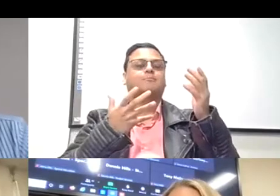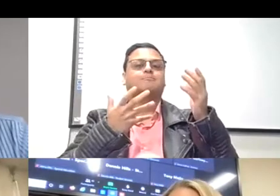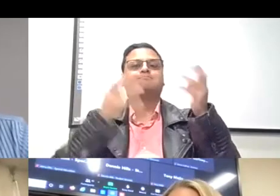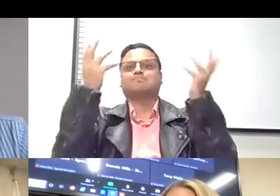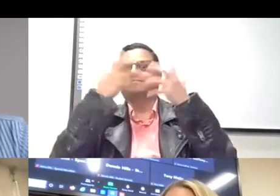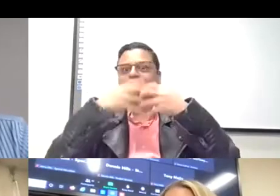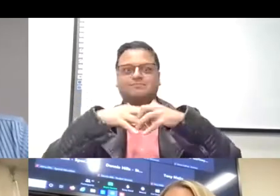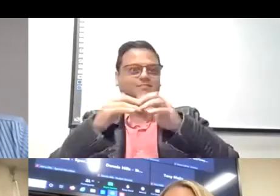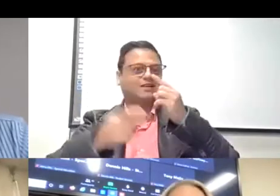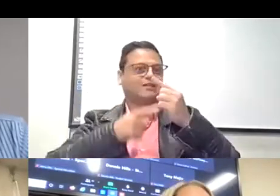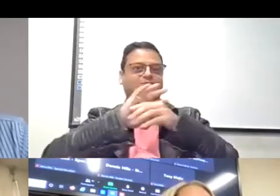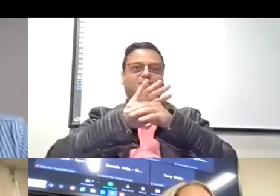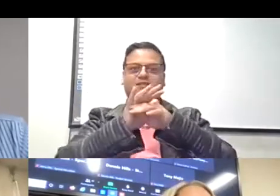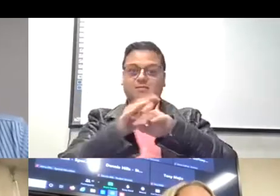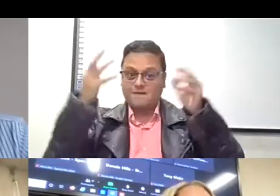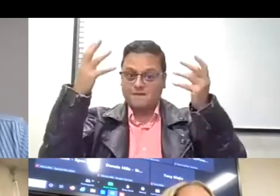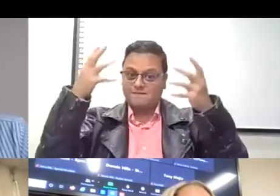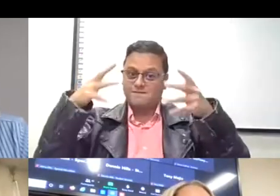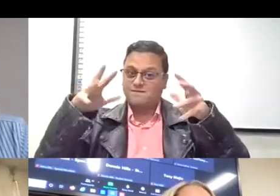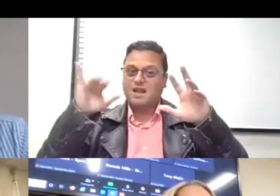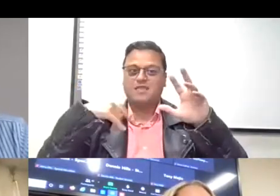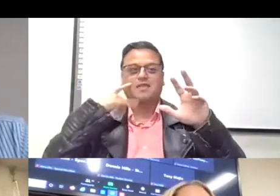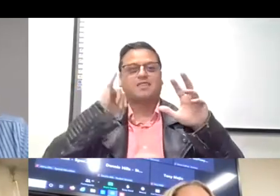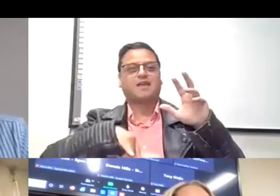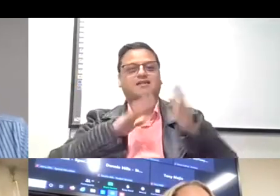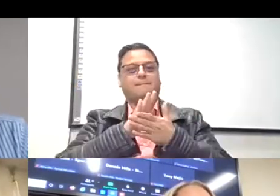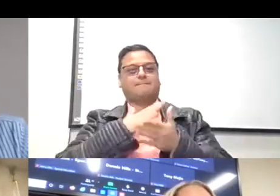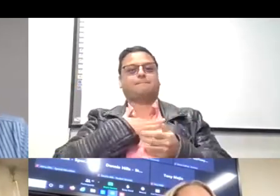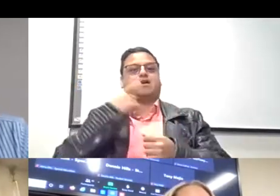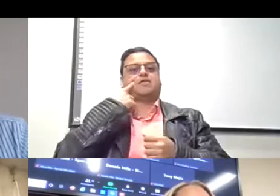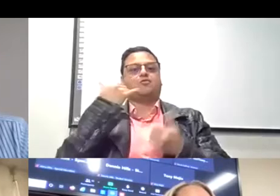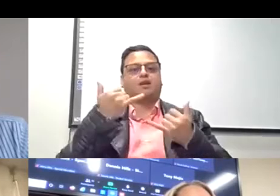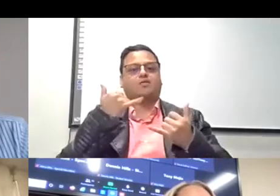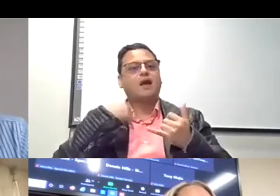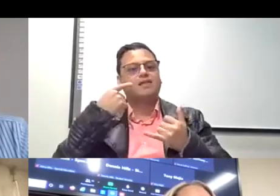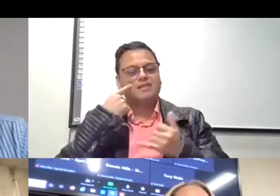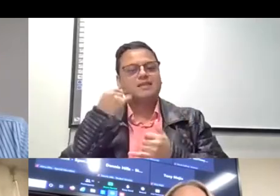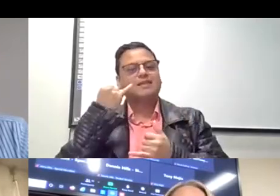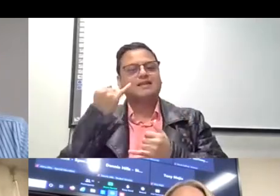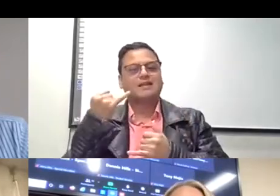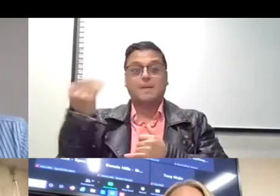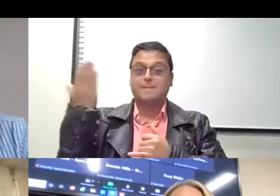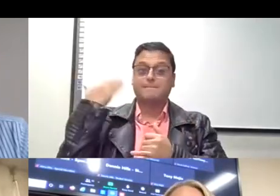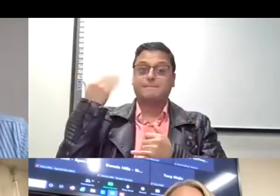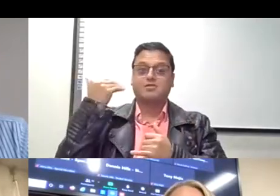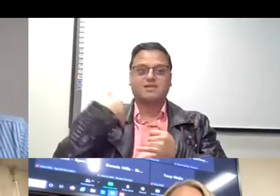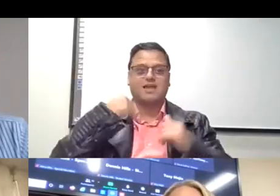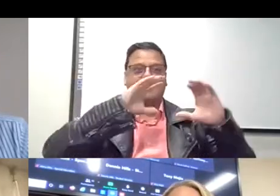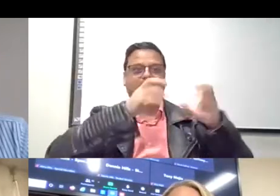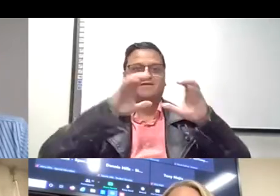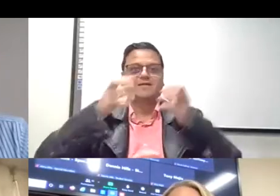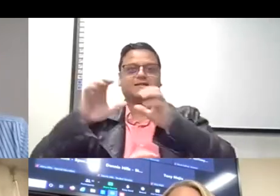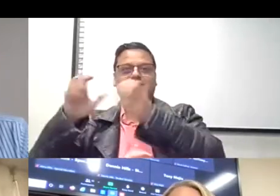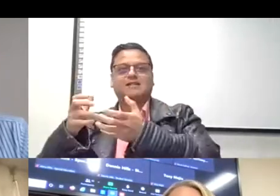sort of settles, I think would be my thought at the moment. I do like the idea. In the past, we did have themes in some ways. We talked